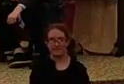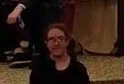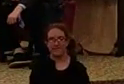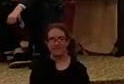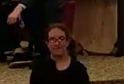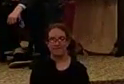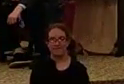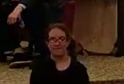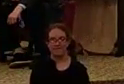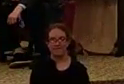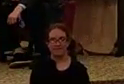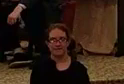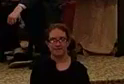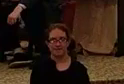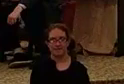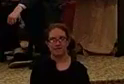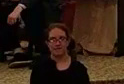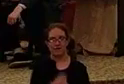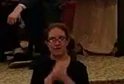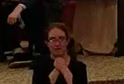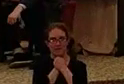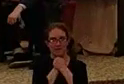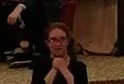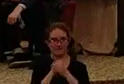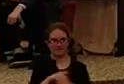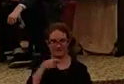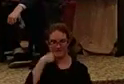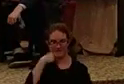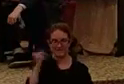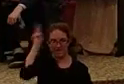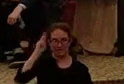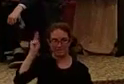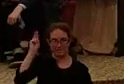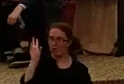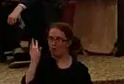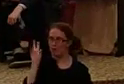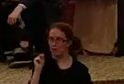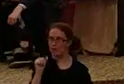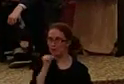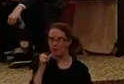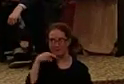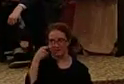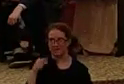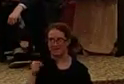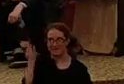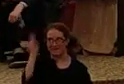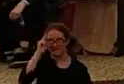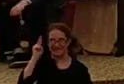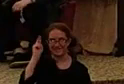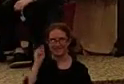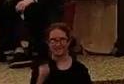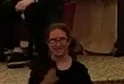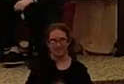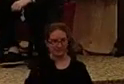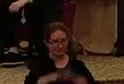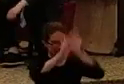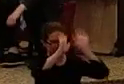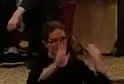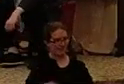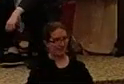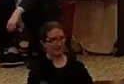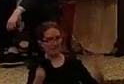you. They lay right over you! Say uncle! No, I ain't saying uncle. Push him off.